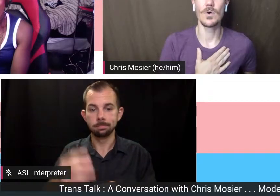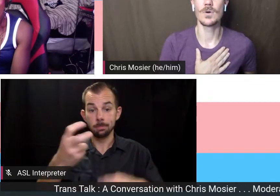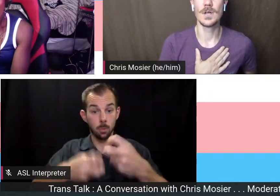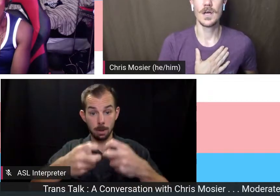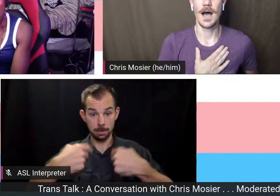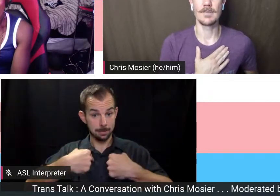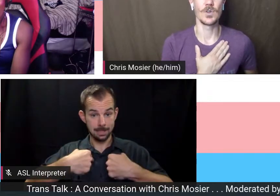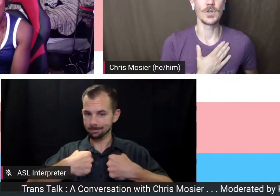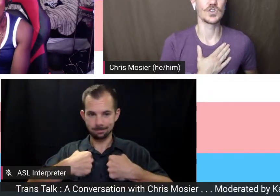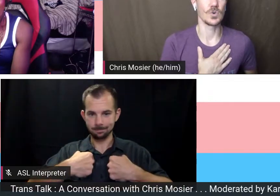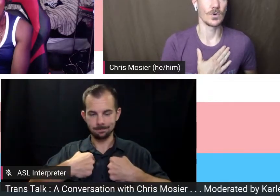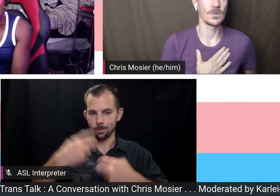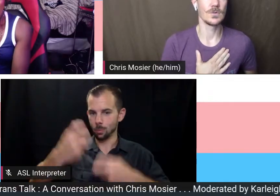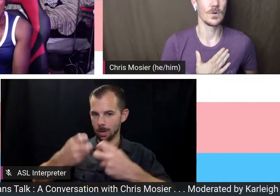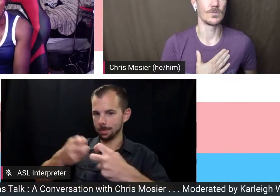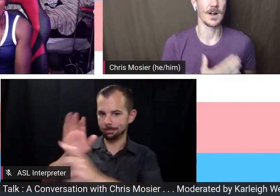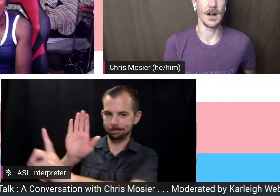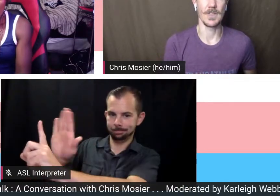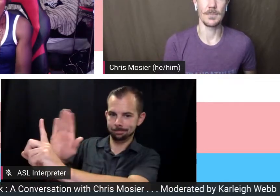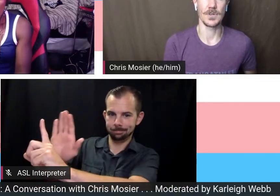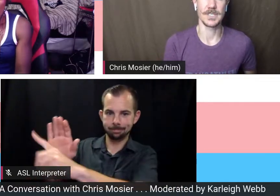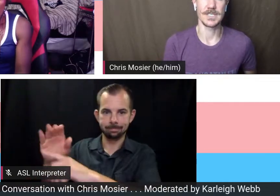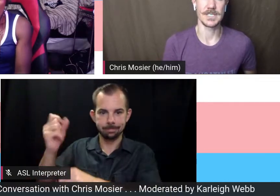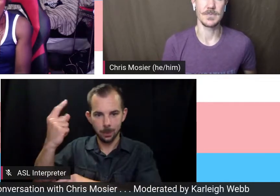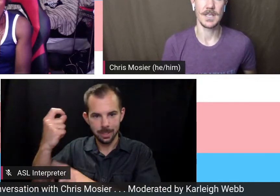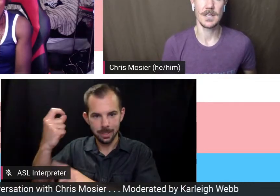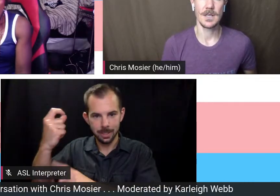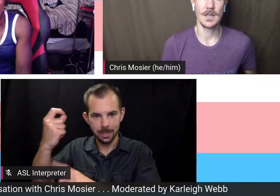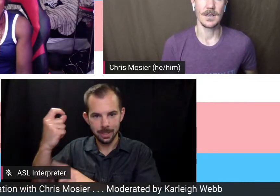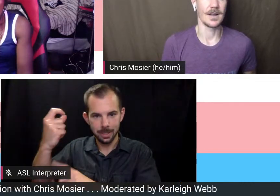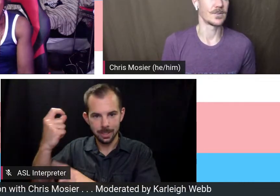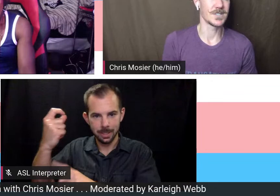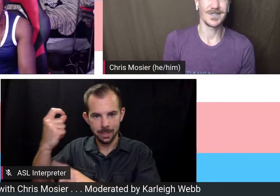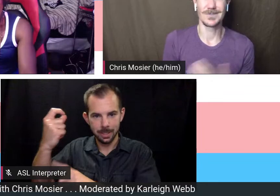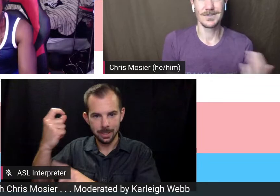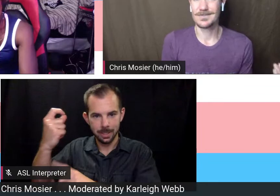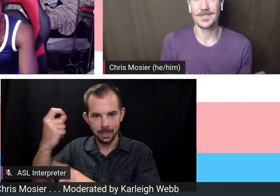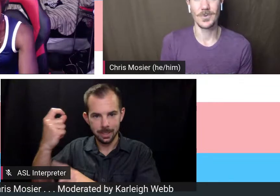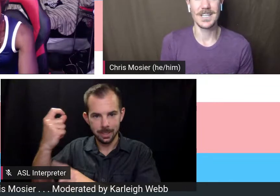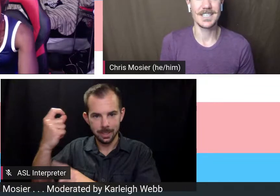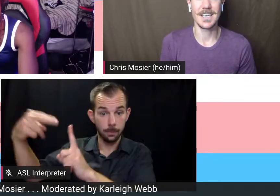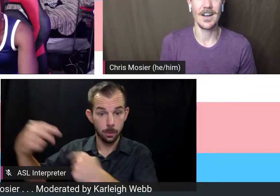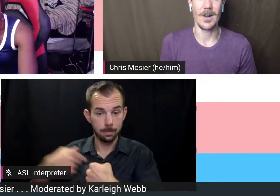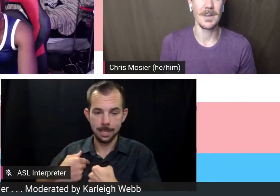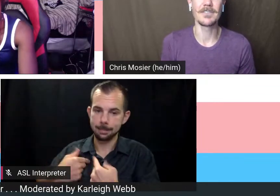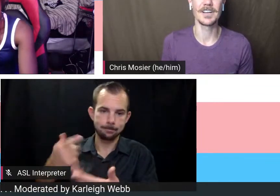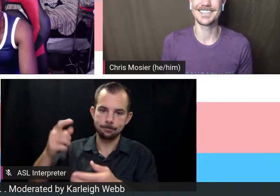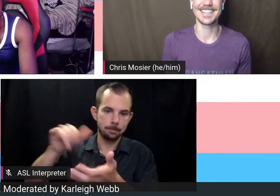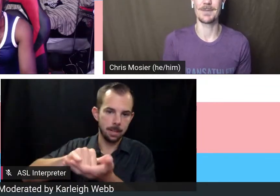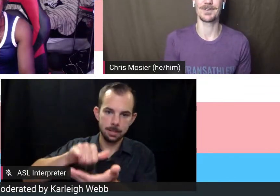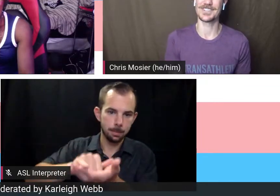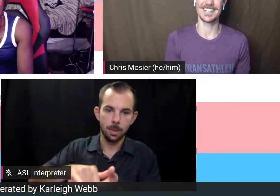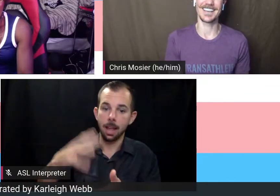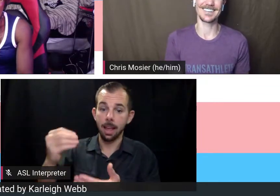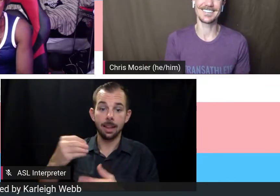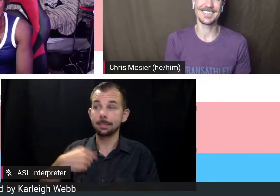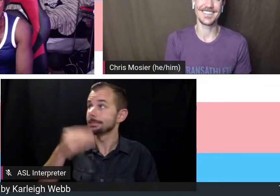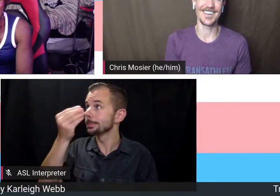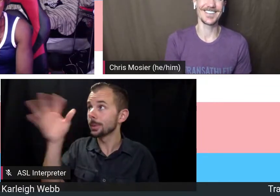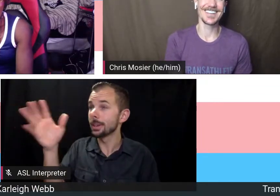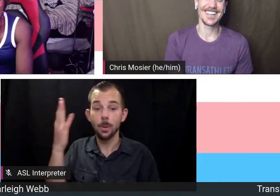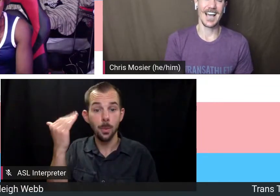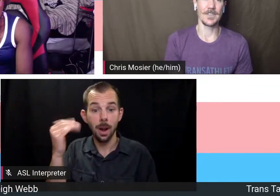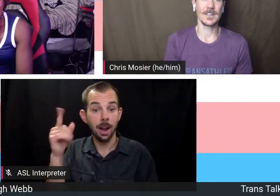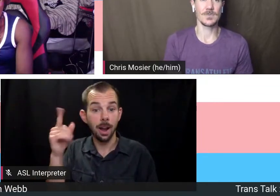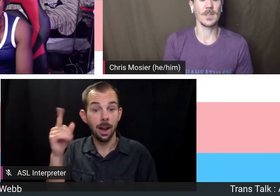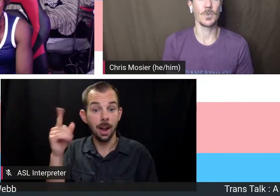have no control over how that person sees me. And I also don't need to care. I'm never going to see that person again. You